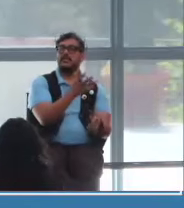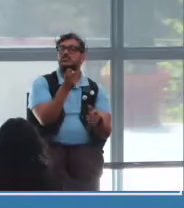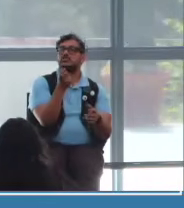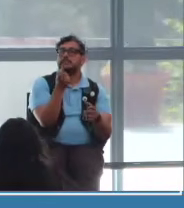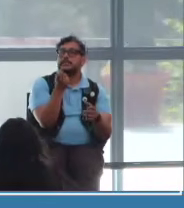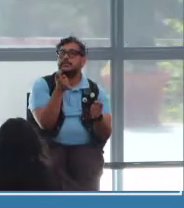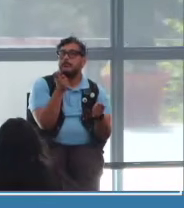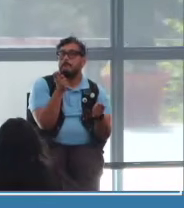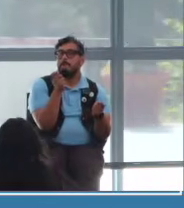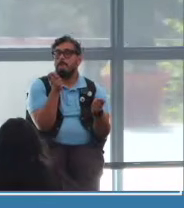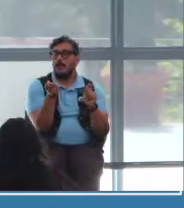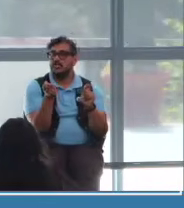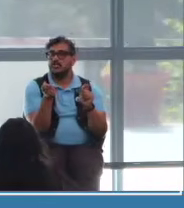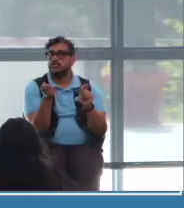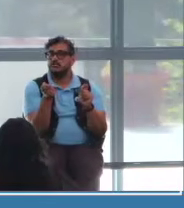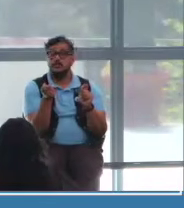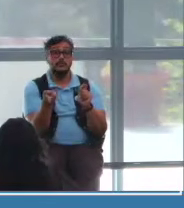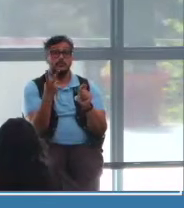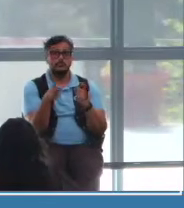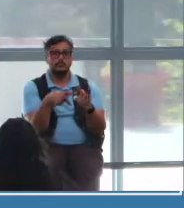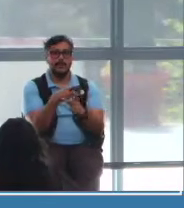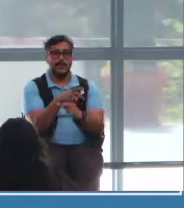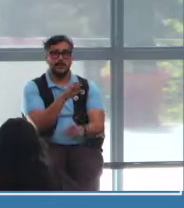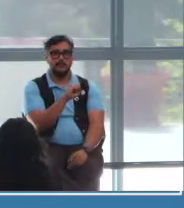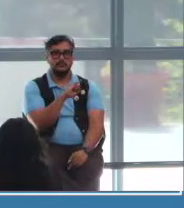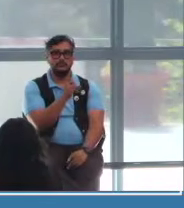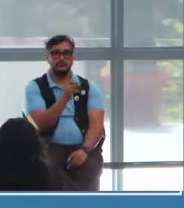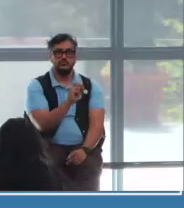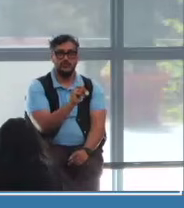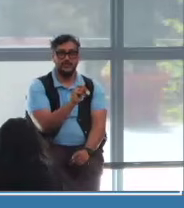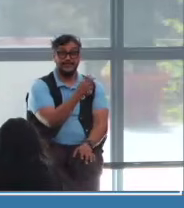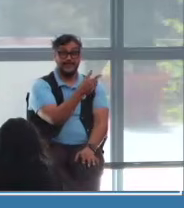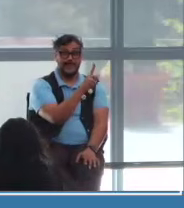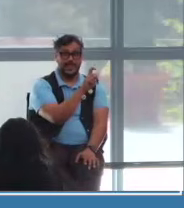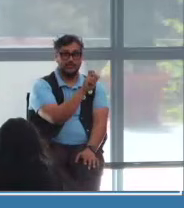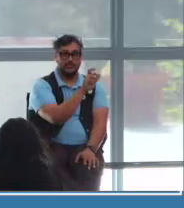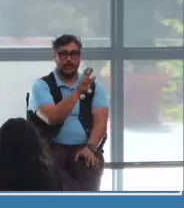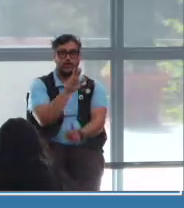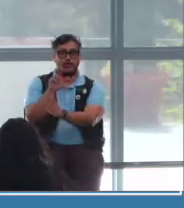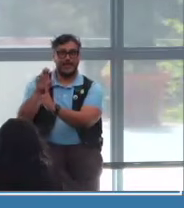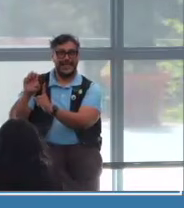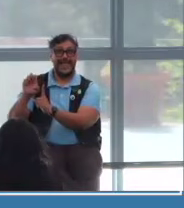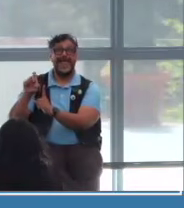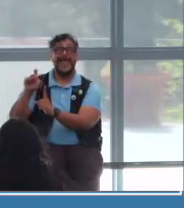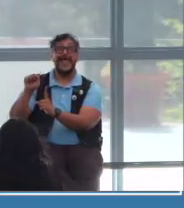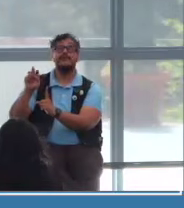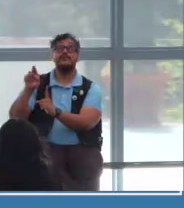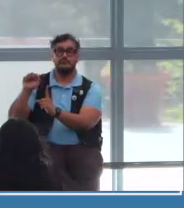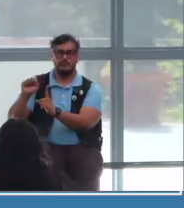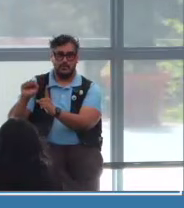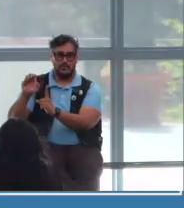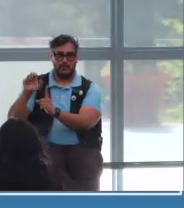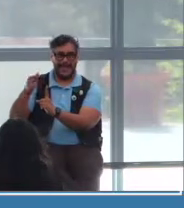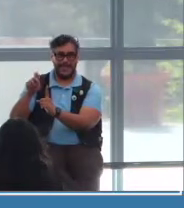little bit. There are two types of Sjogren's. There's glandular and extraglandular.